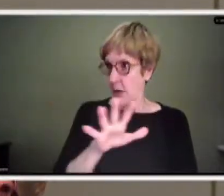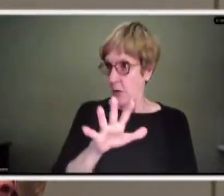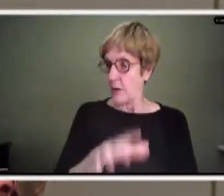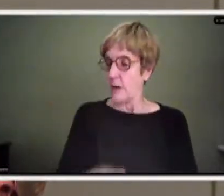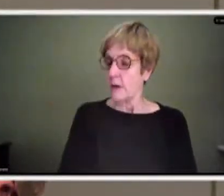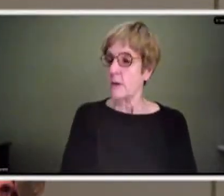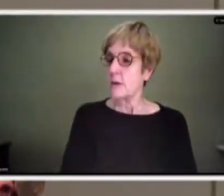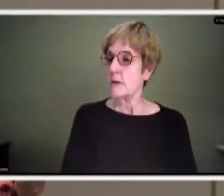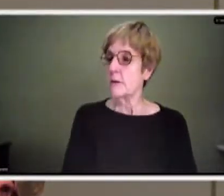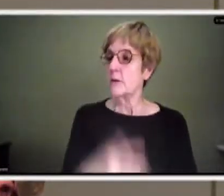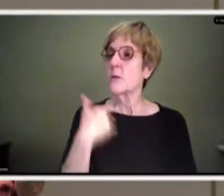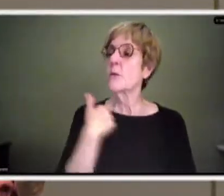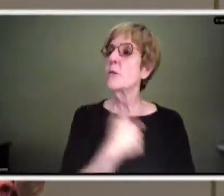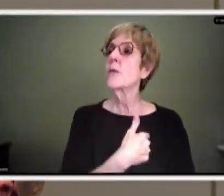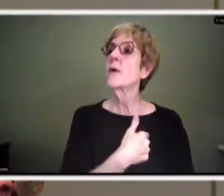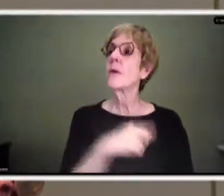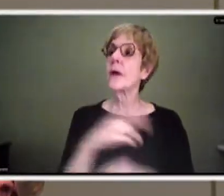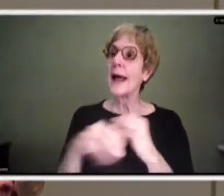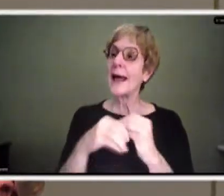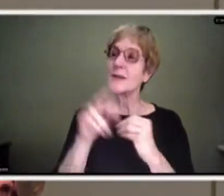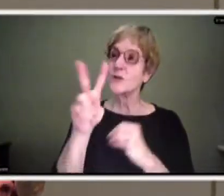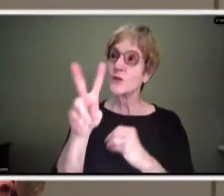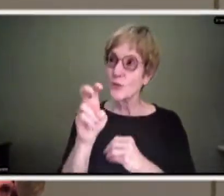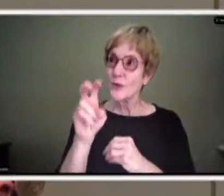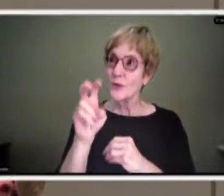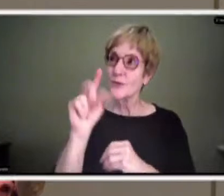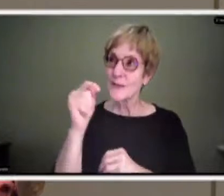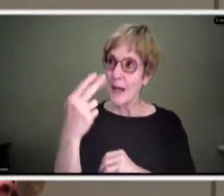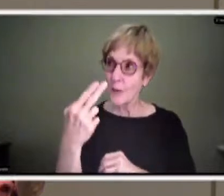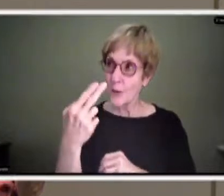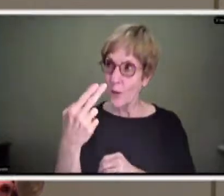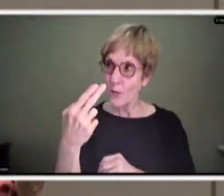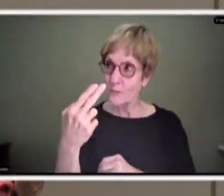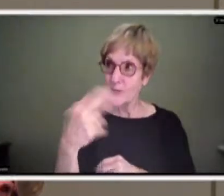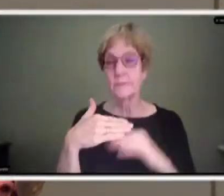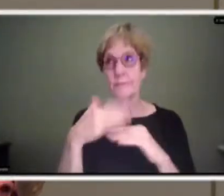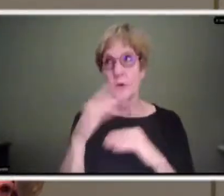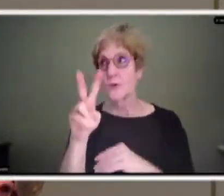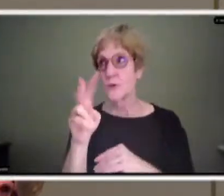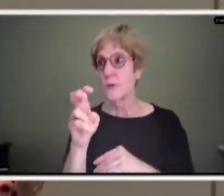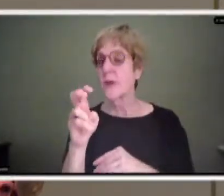we're going to add 200 plus townhomes and